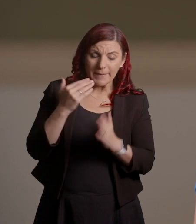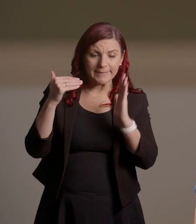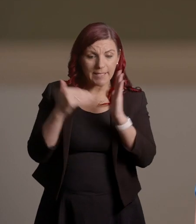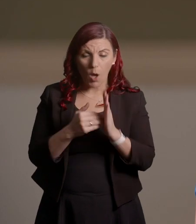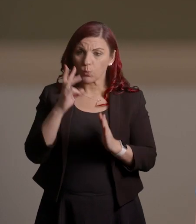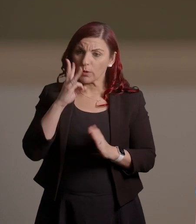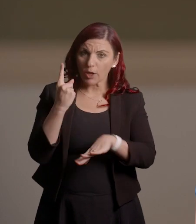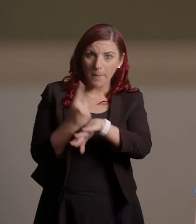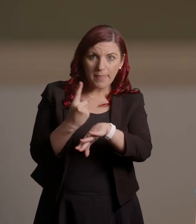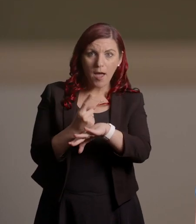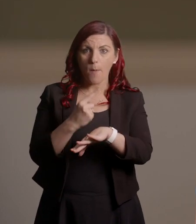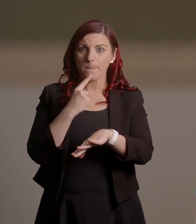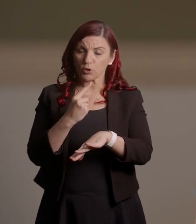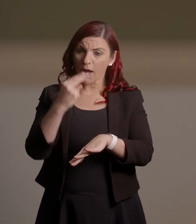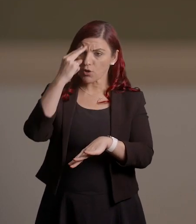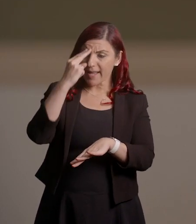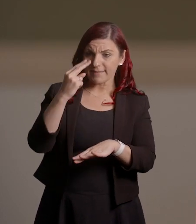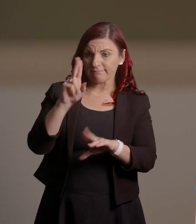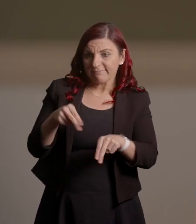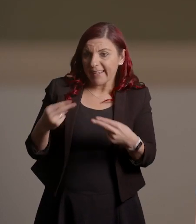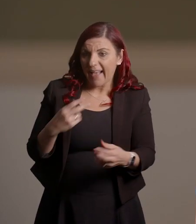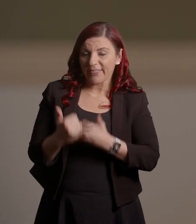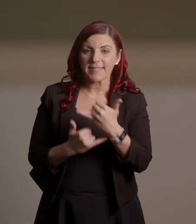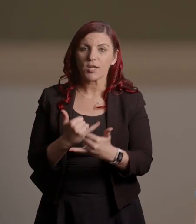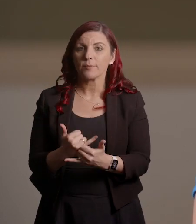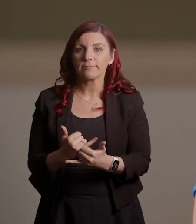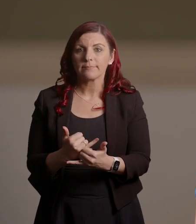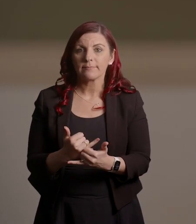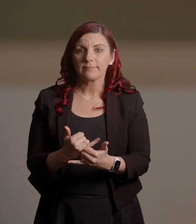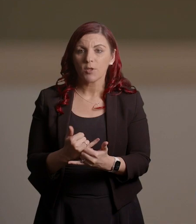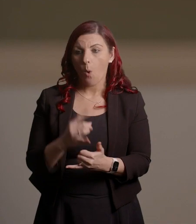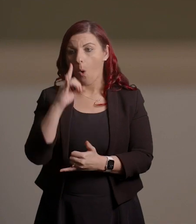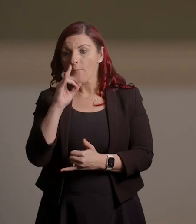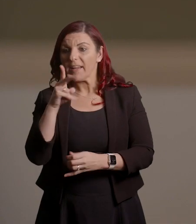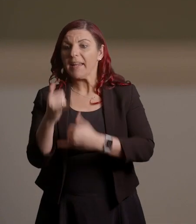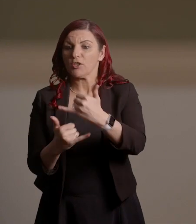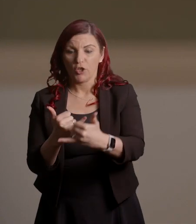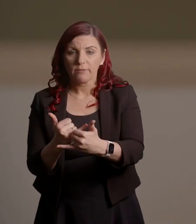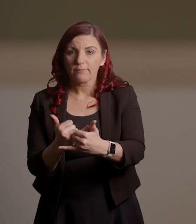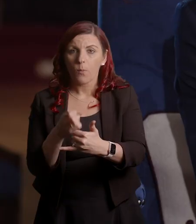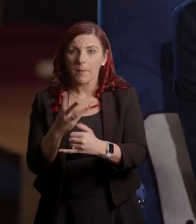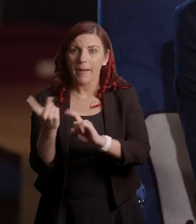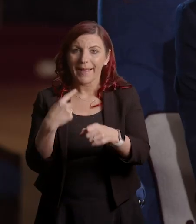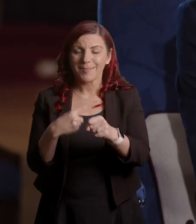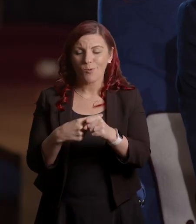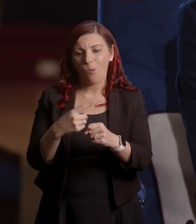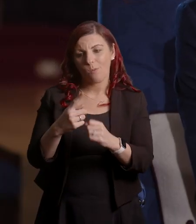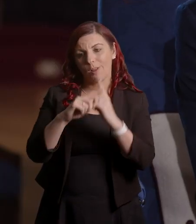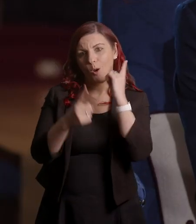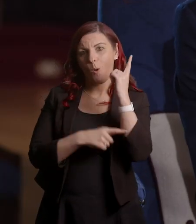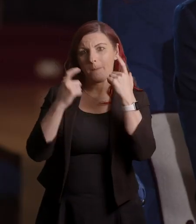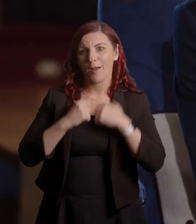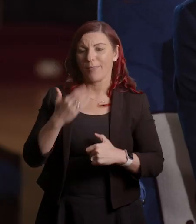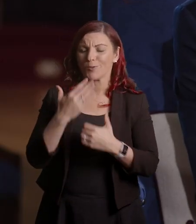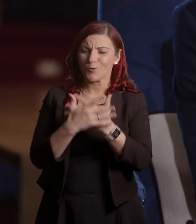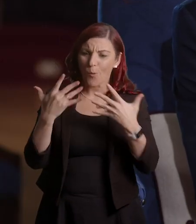shame, and I wish I could be there, and I wish I was there for that moment, but you know, hopefully next year. Lord Mayor, thank you very much for